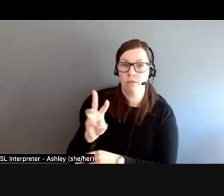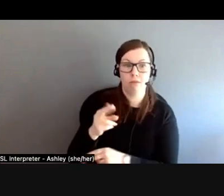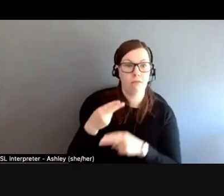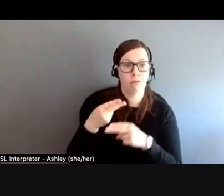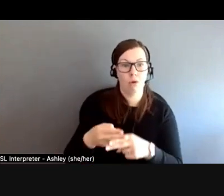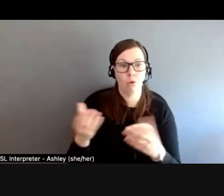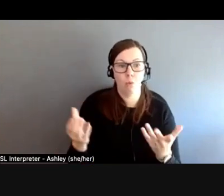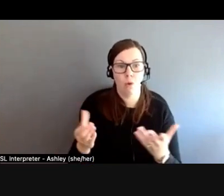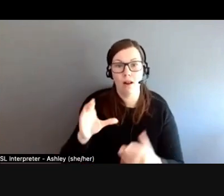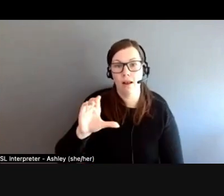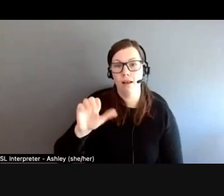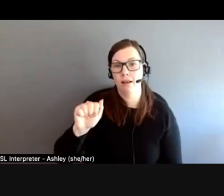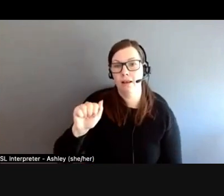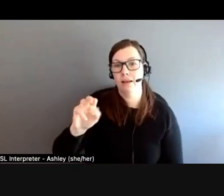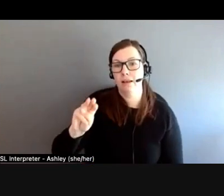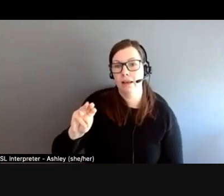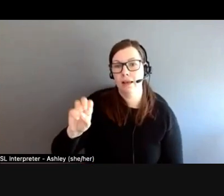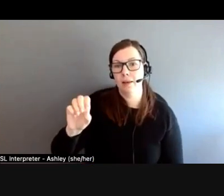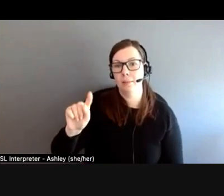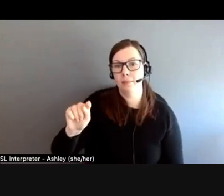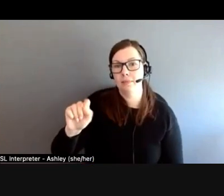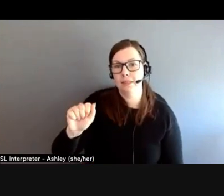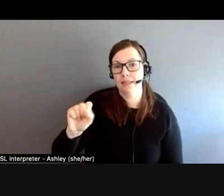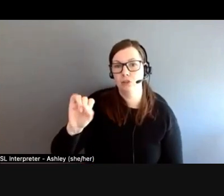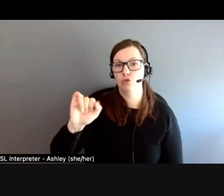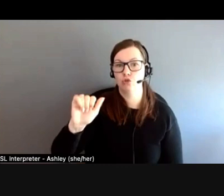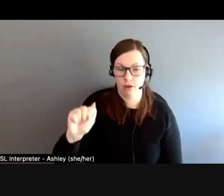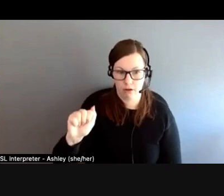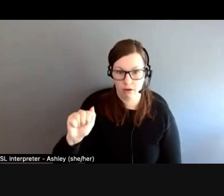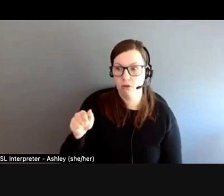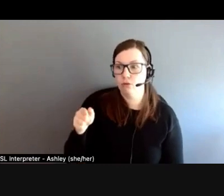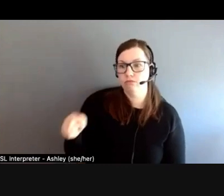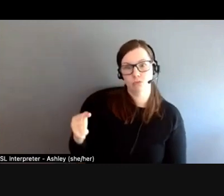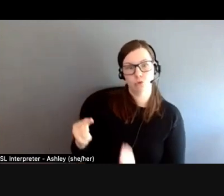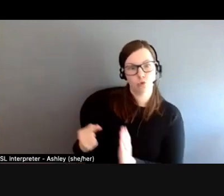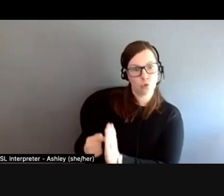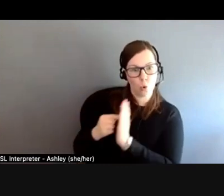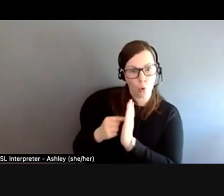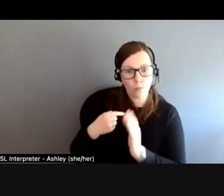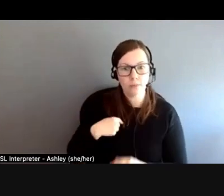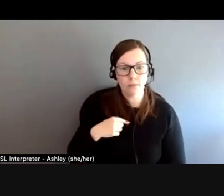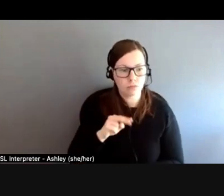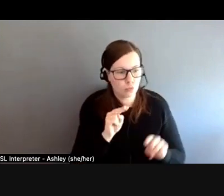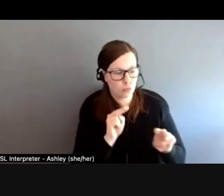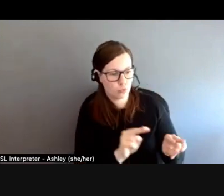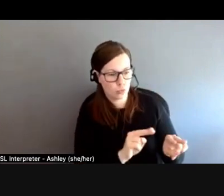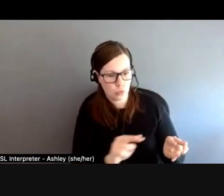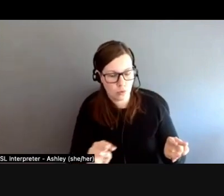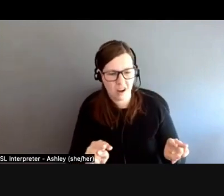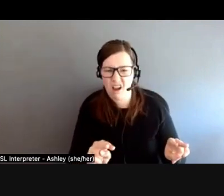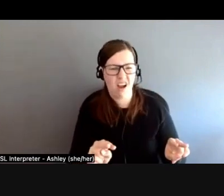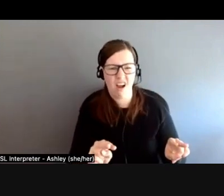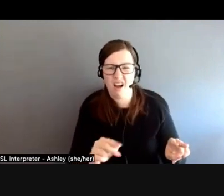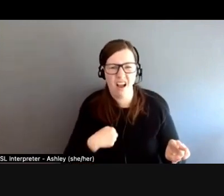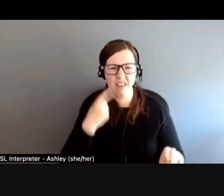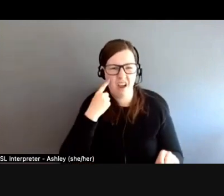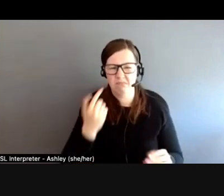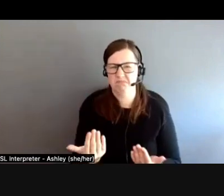me to that, and I looked at it just once, and I thought it was too much for